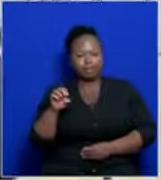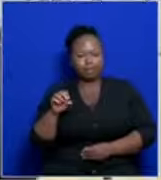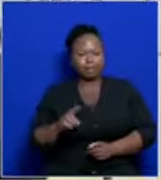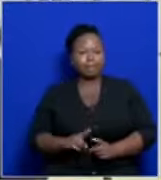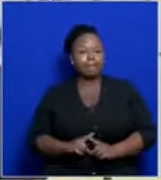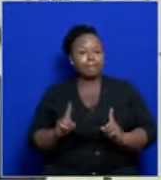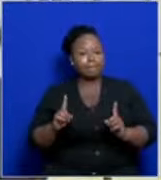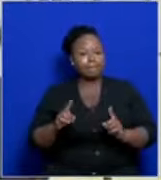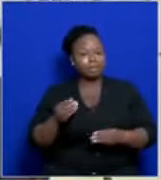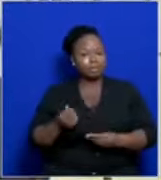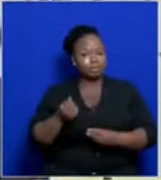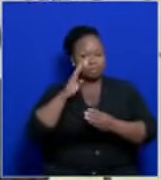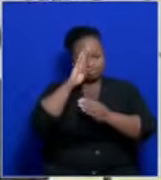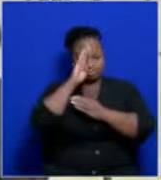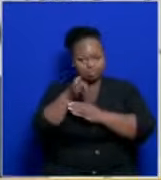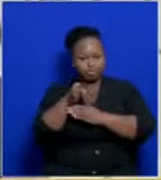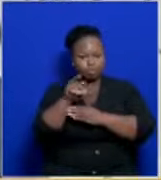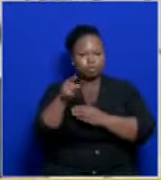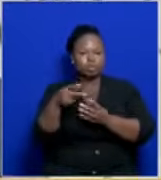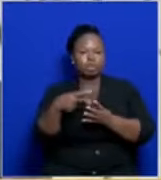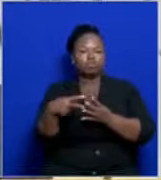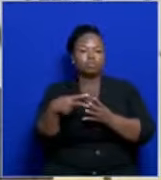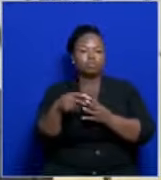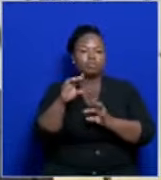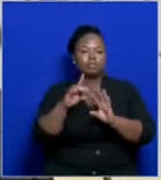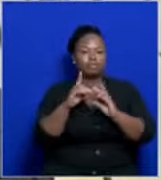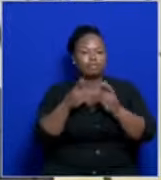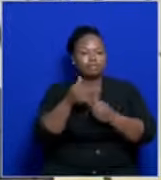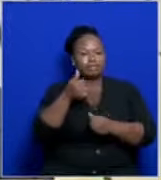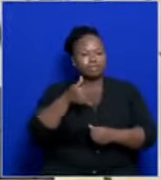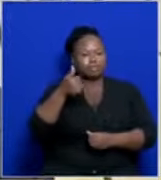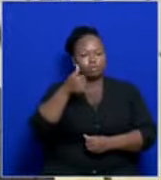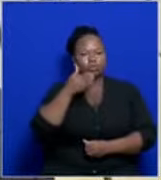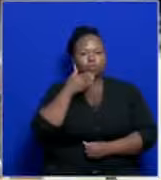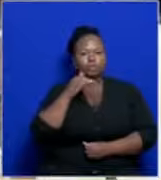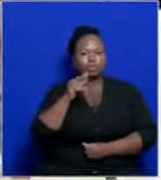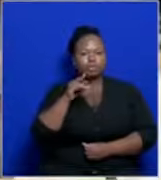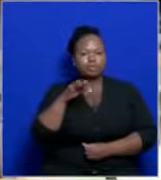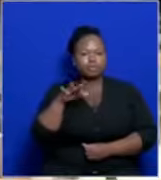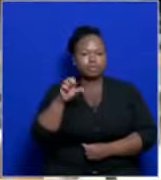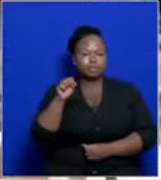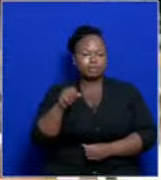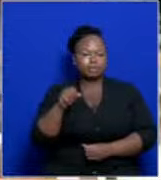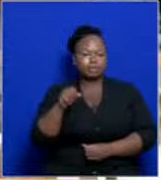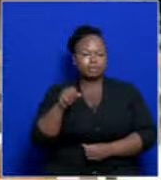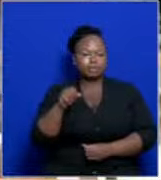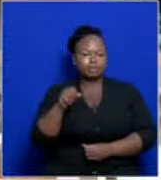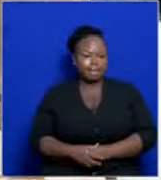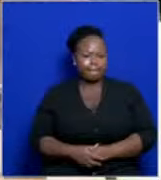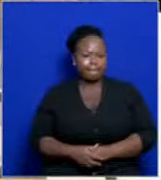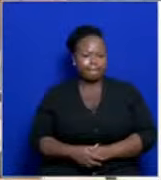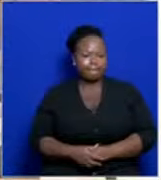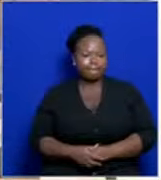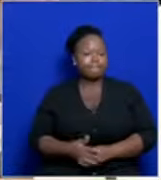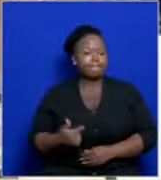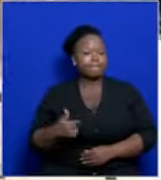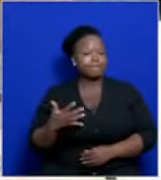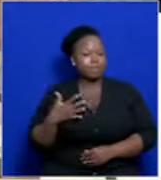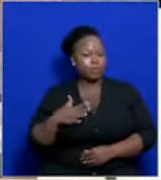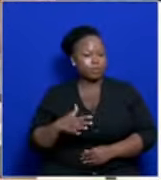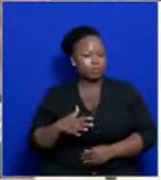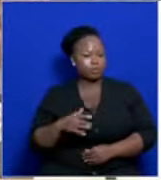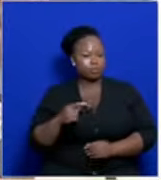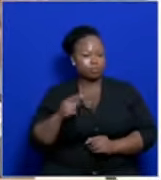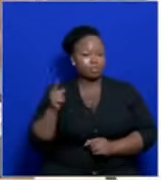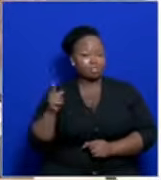department, which is headed by Yeni Erasmus. I mean, I think what I want to point out, and I guess she will, if she comes here, she would